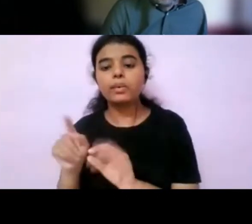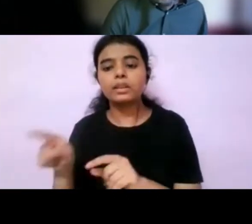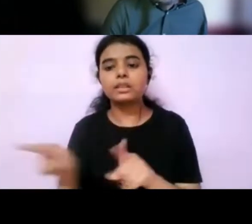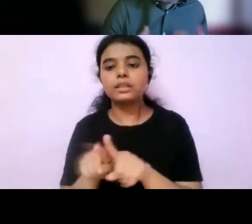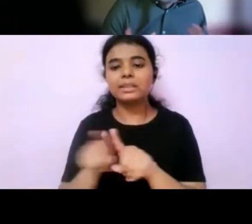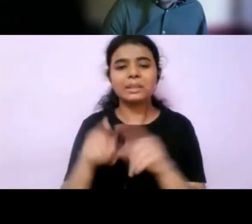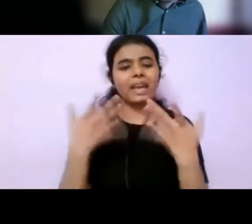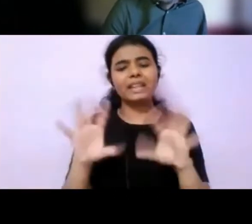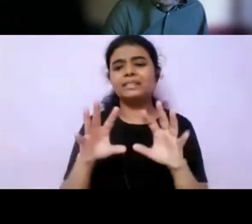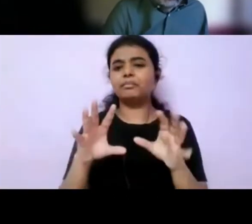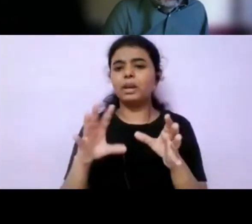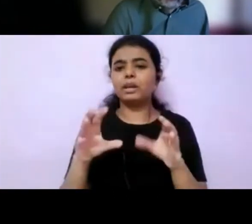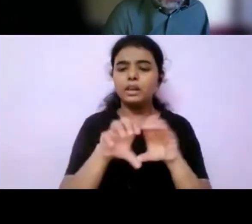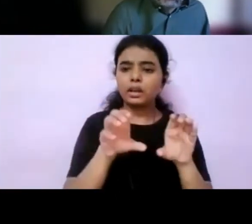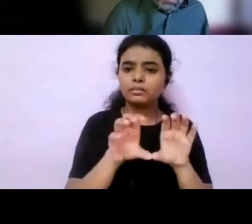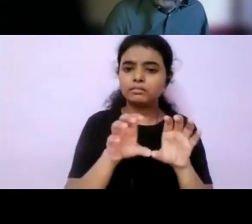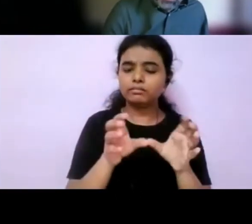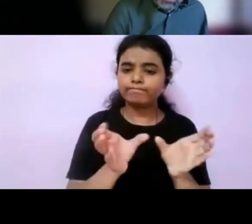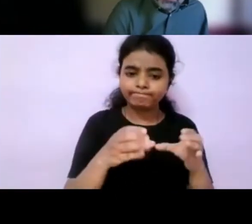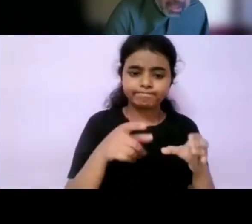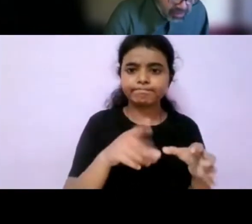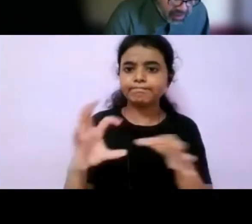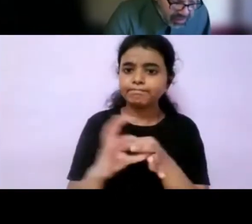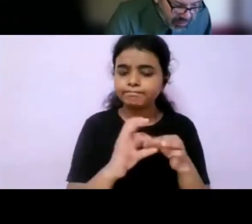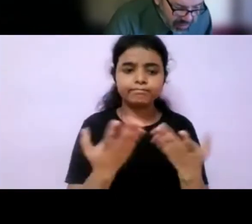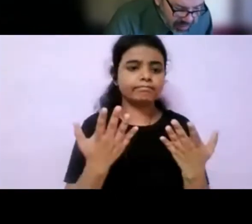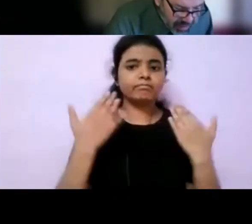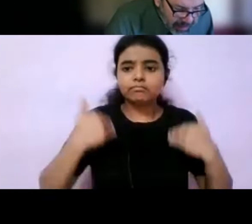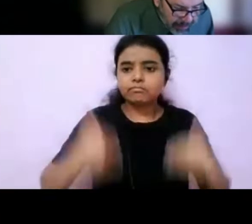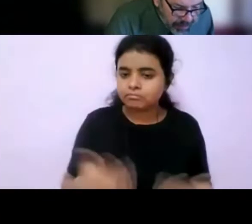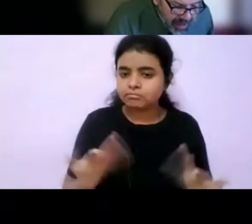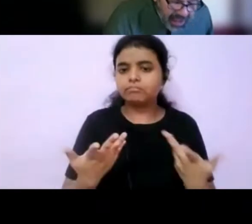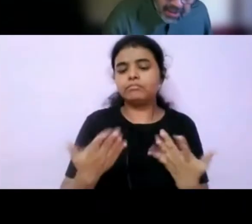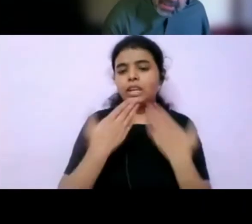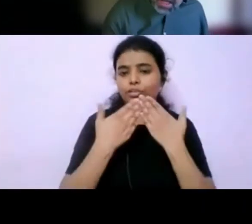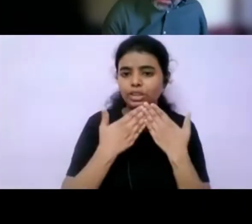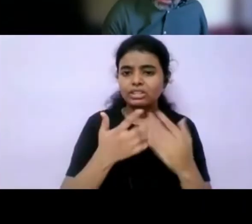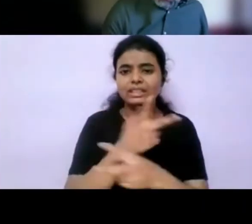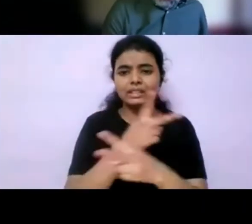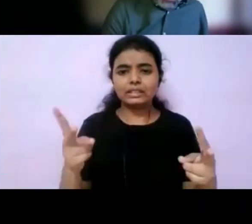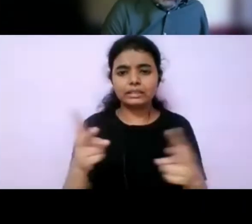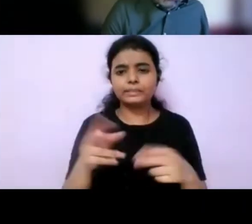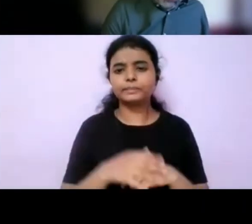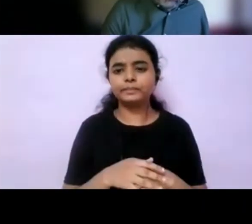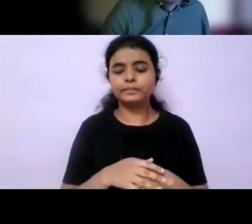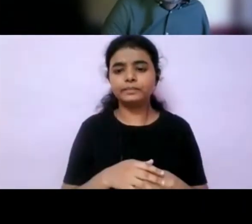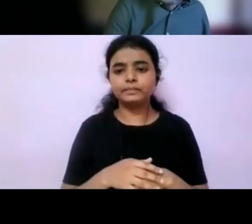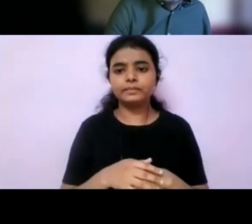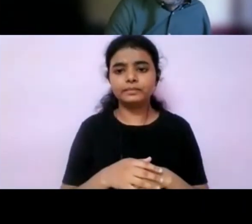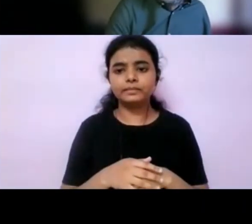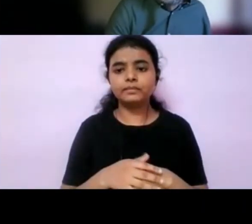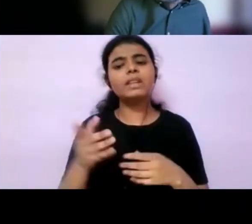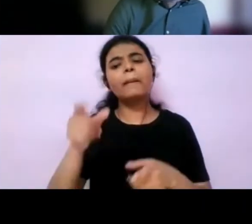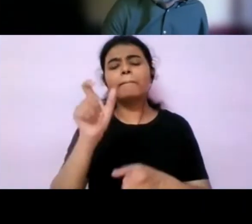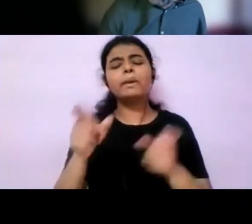communities and encounters with health, welfare, and educational services. There are things like, you know, somebody who's disabled says, I'd like